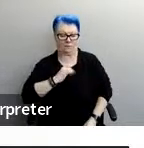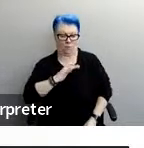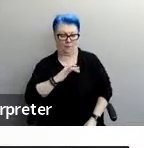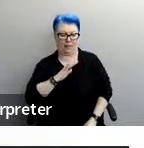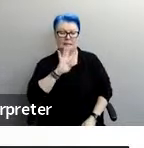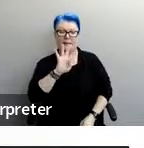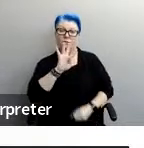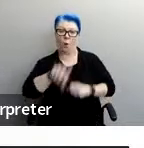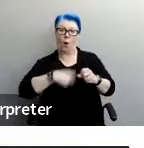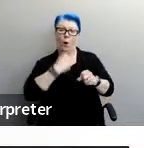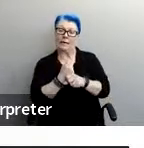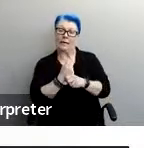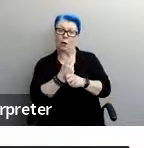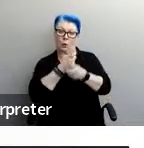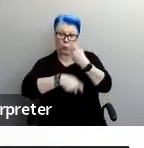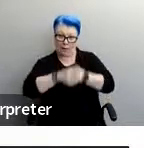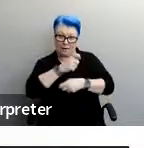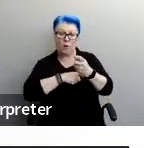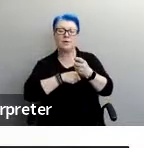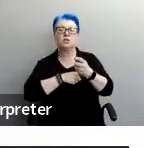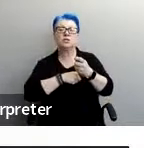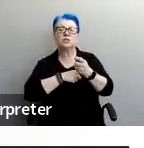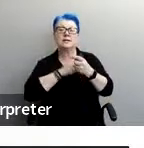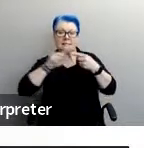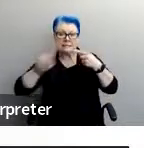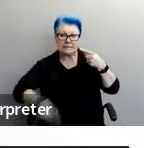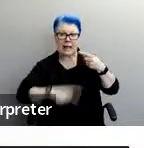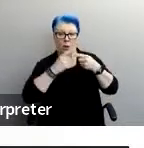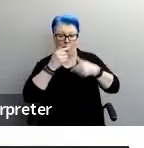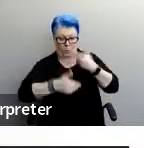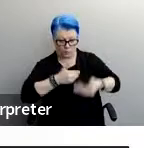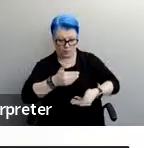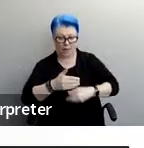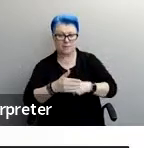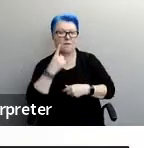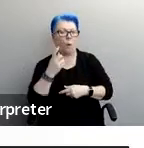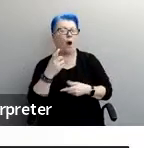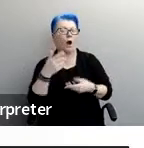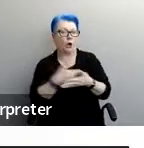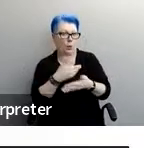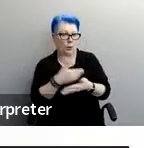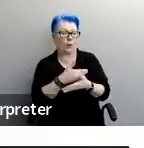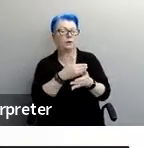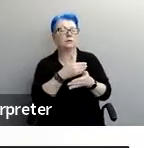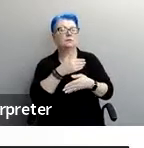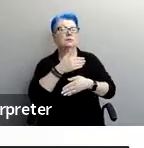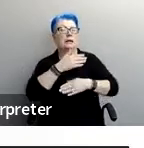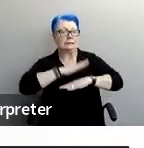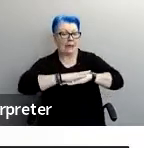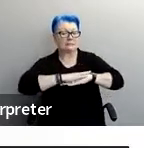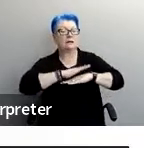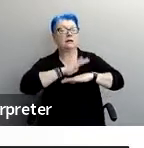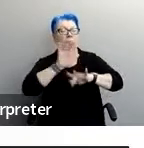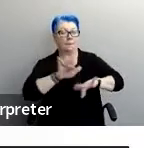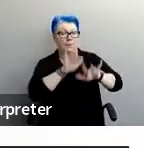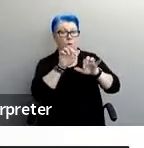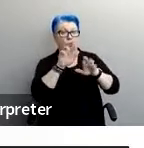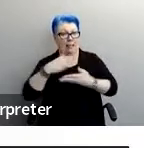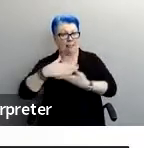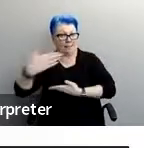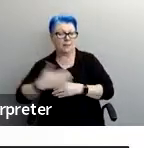their 4-year refresh cycle process, and that will hopefully address some of those challenges